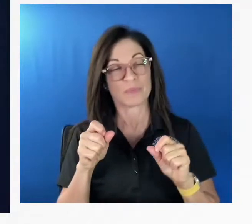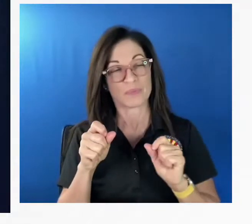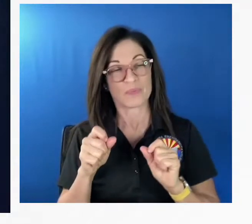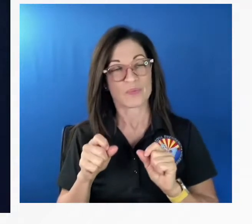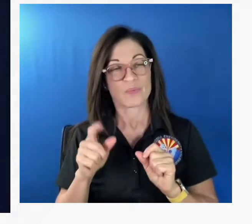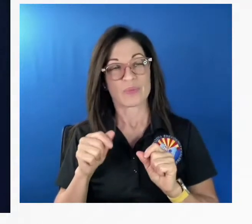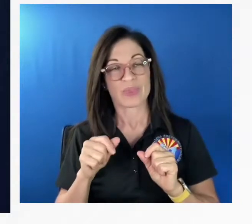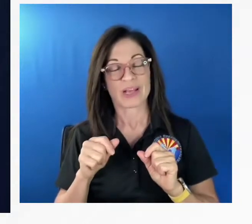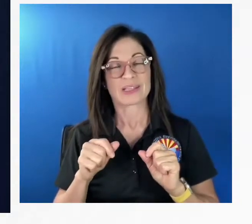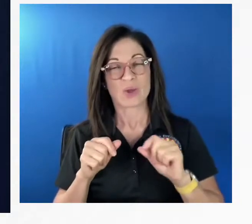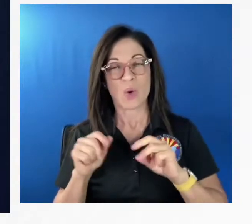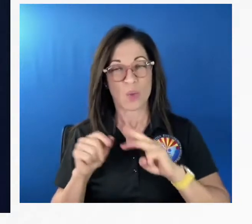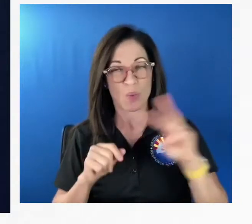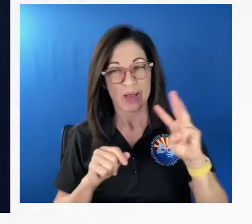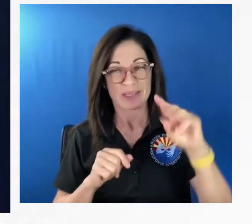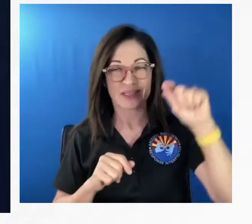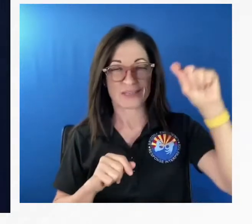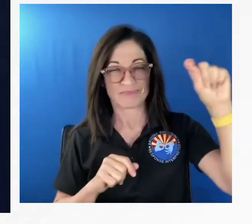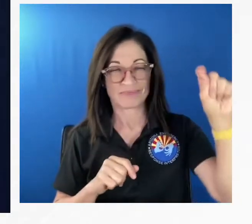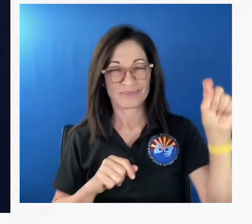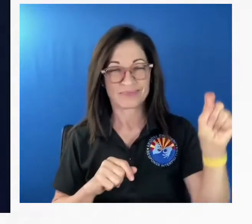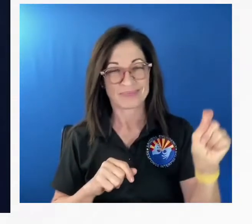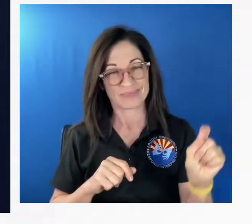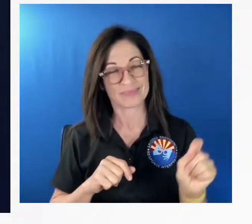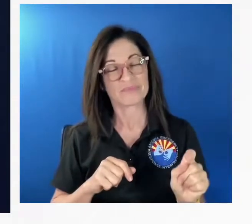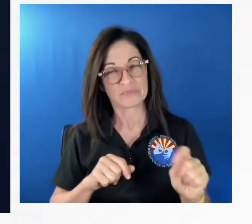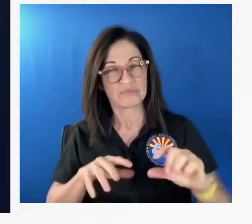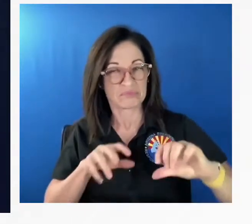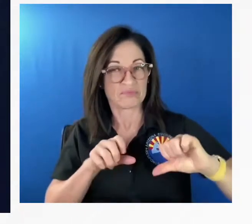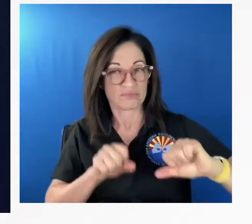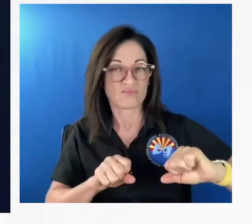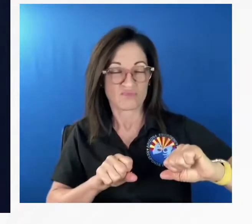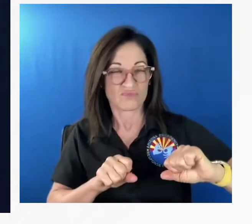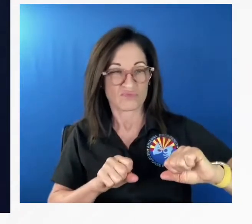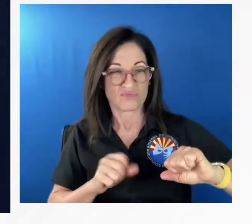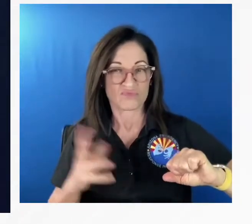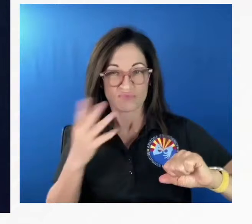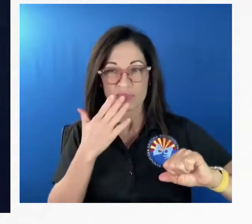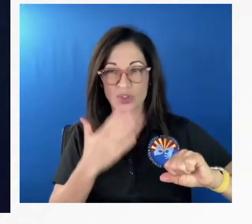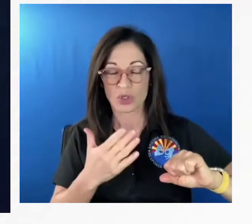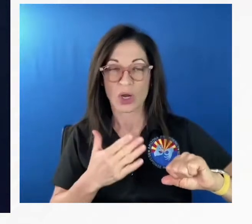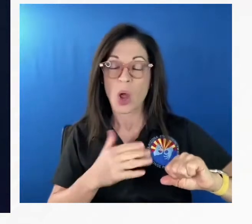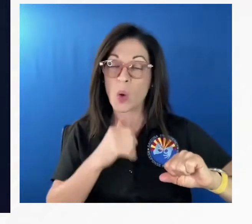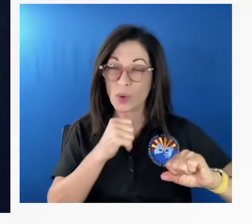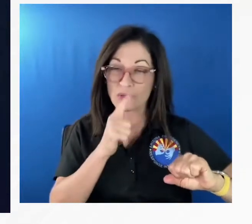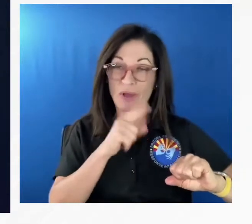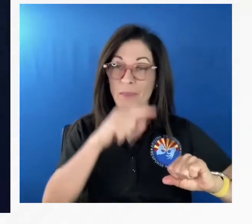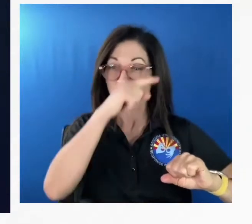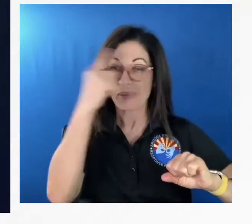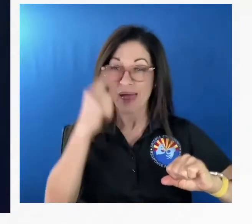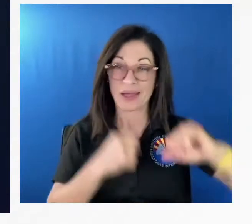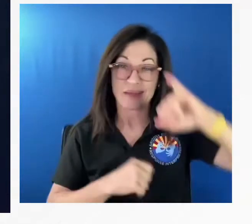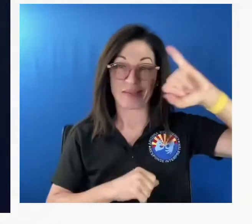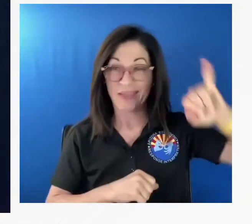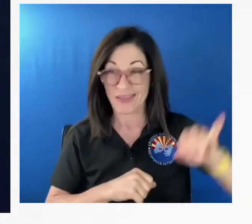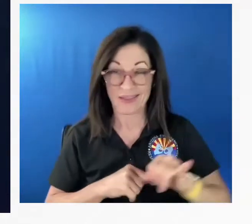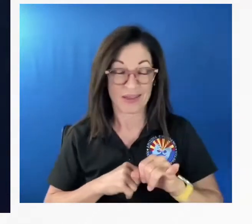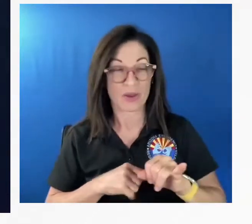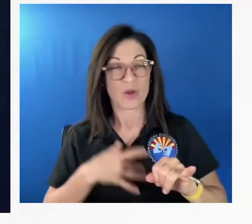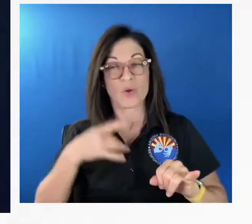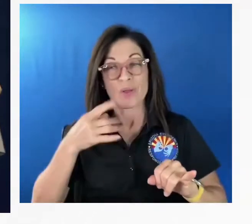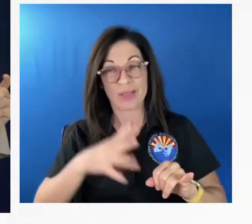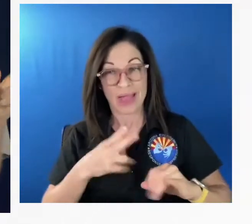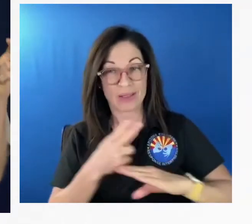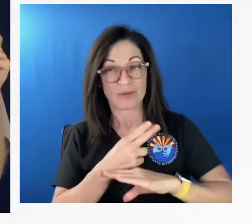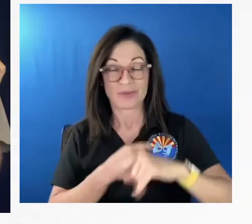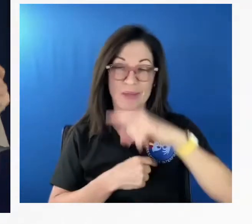was pretty well held. You know, we didn't necessarily call it contained. We don't like to call something contained until it